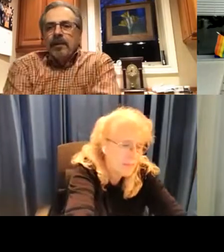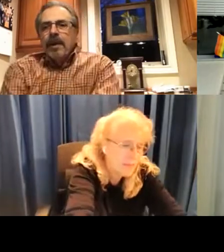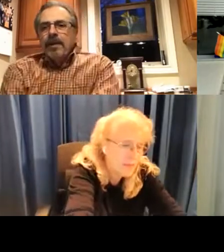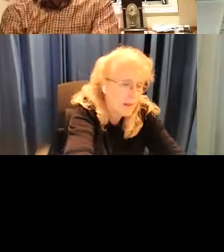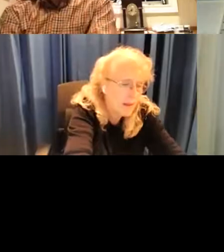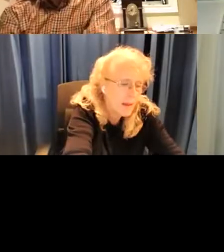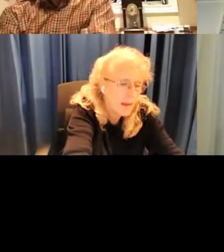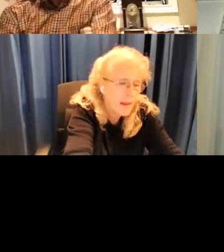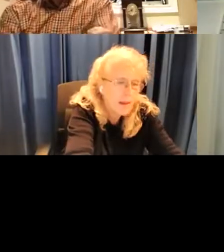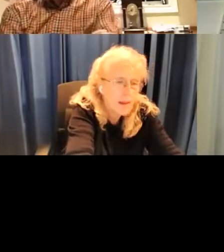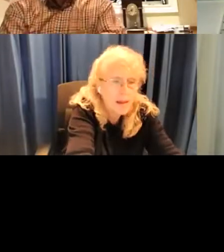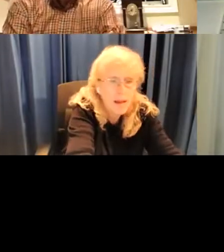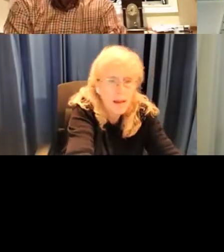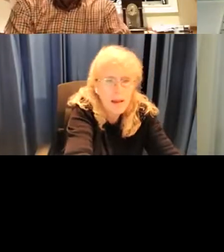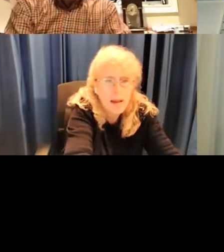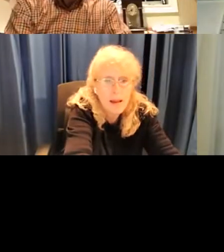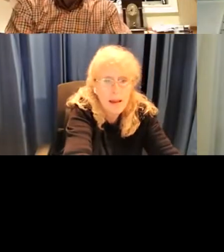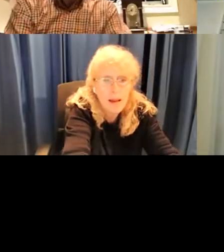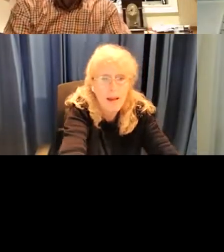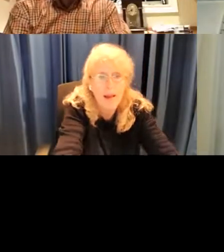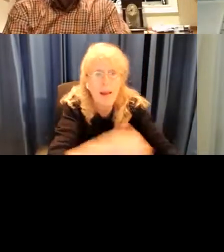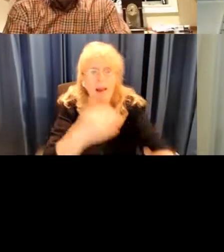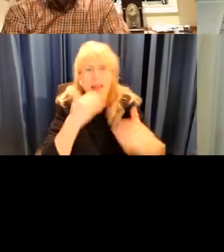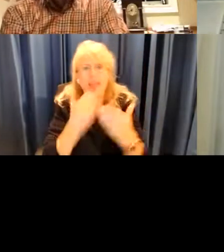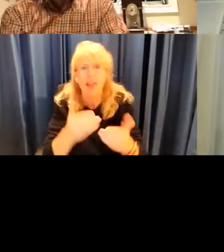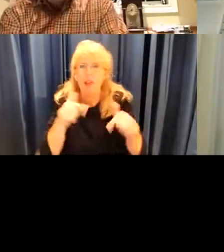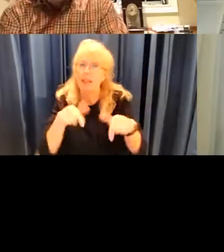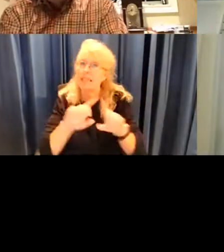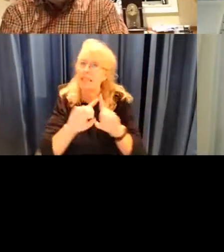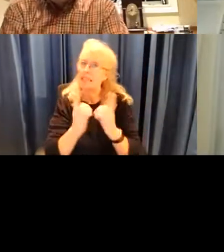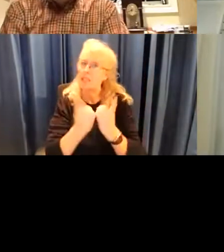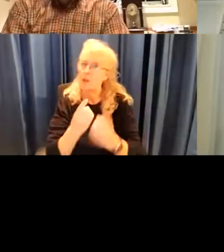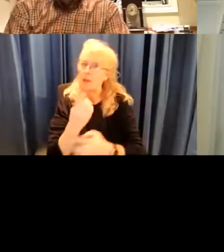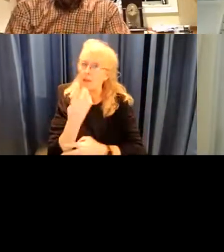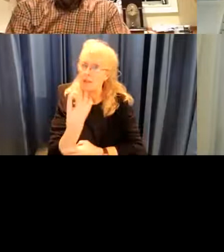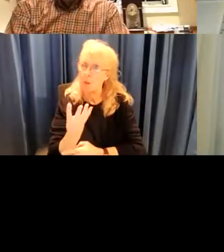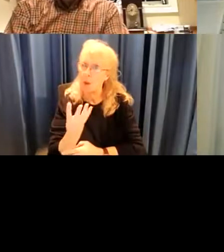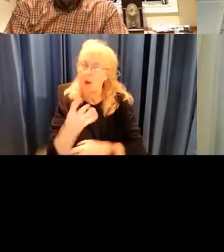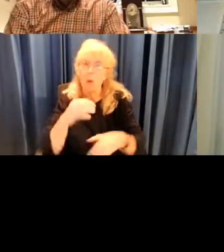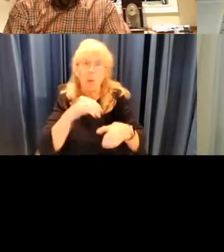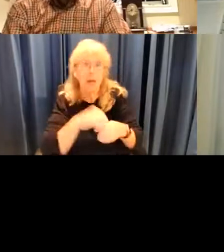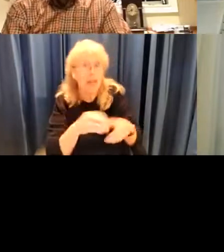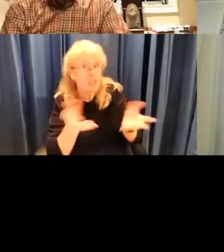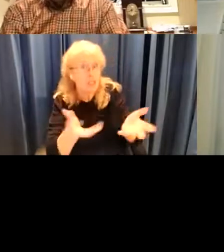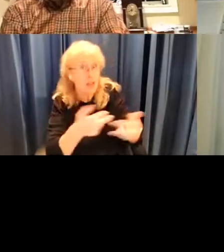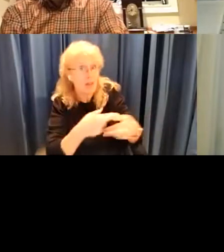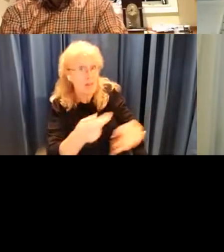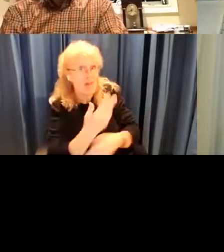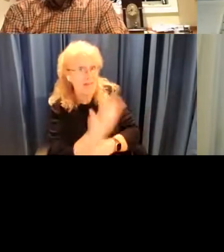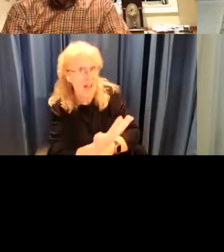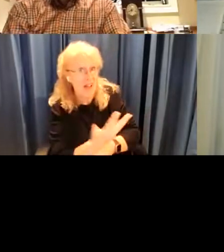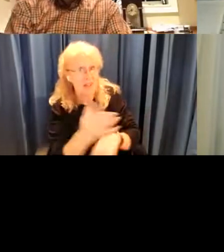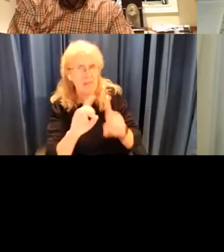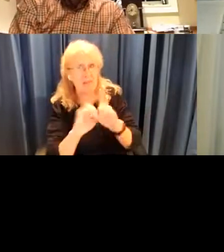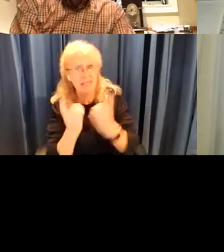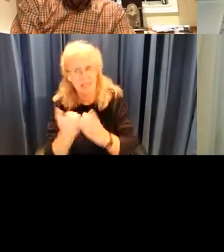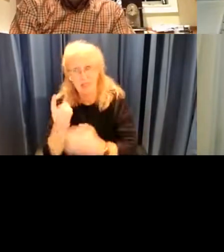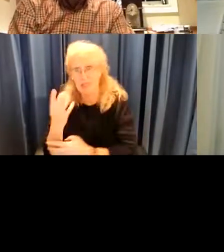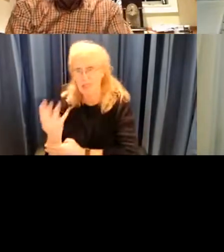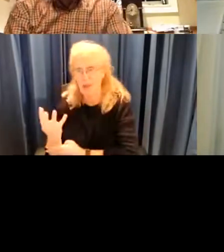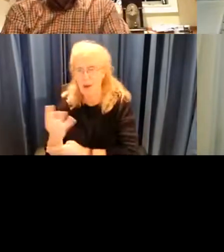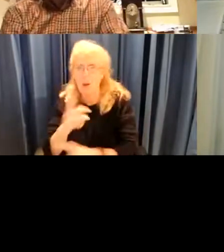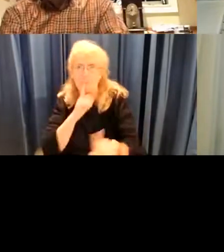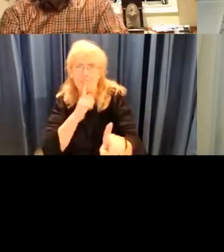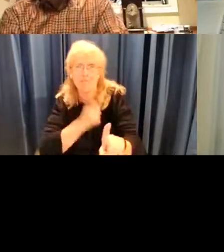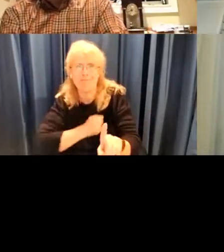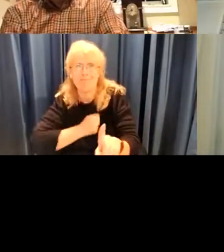Thank you, Marcus. And by the way, it's District 4. We're in chat room 5, but it's in District 4. My apologies. And so, yeah,